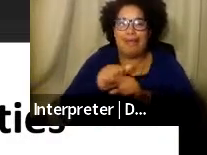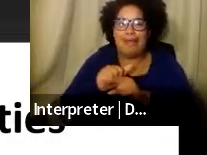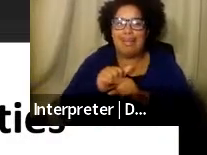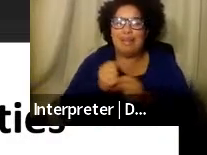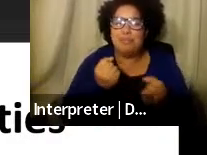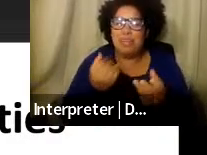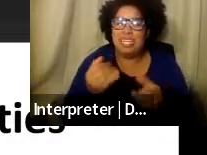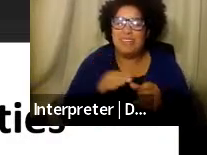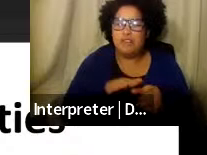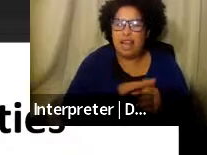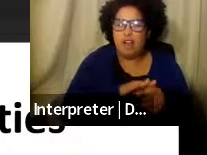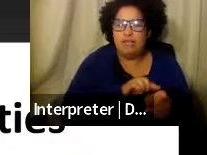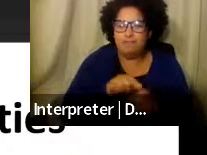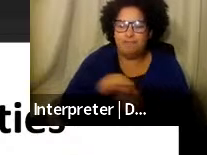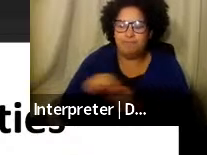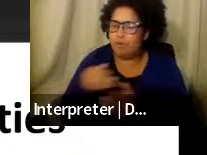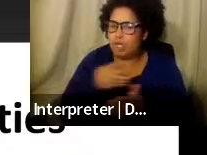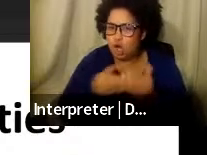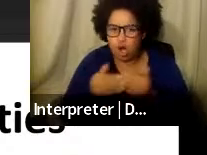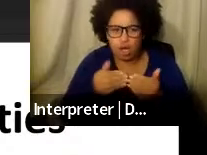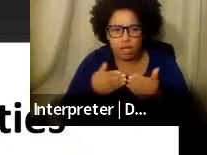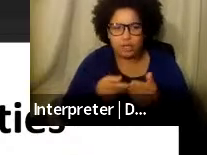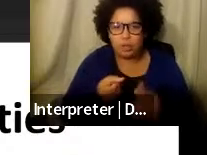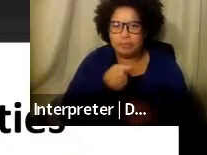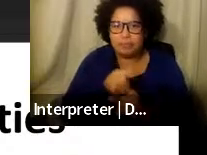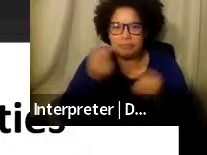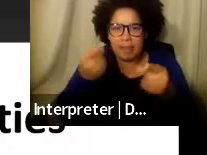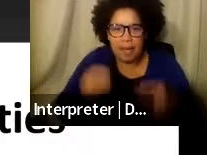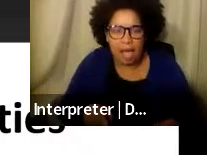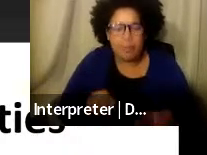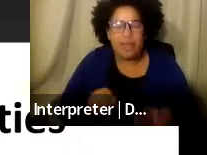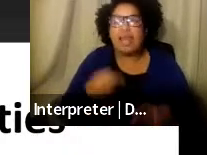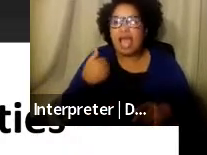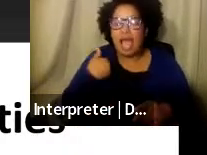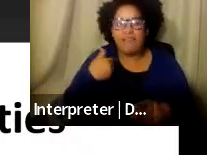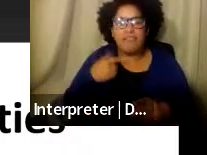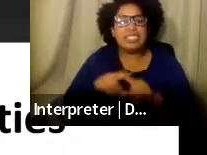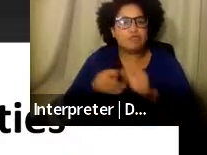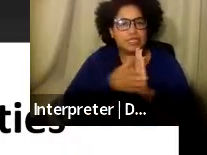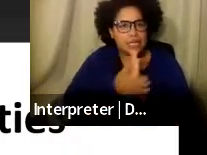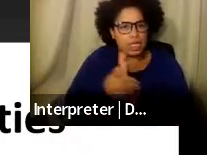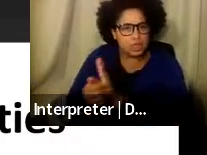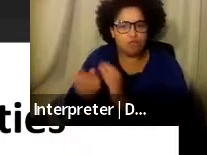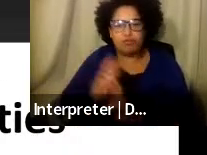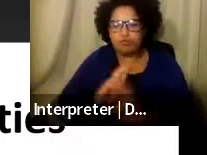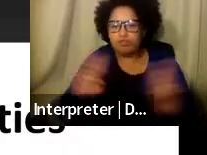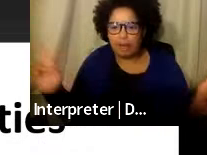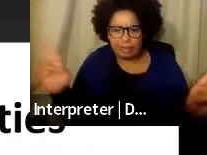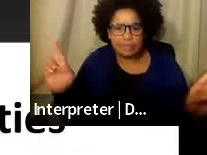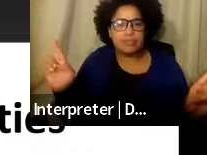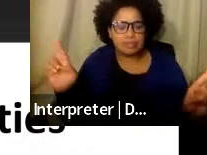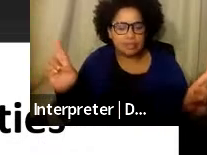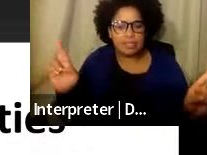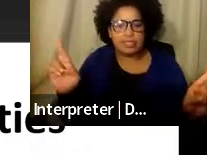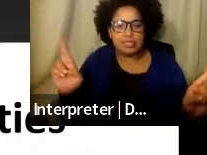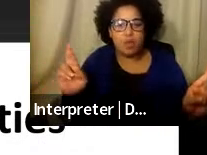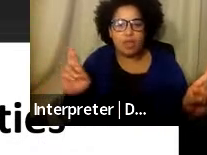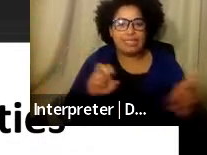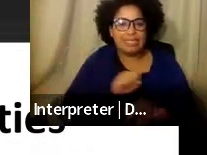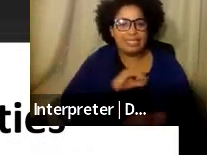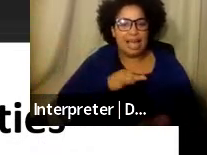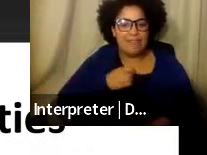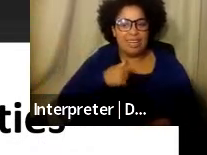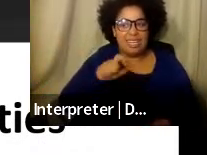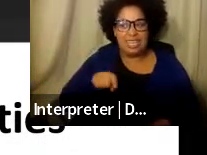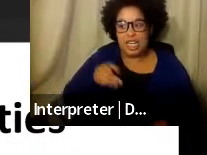staff so that wherever the need is during this next surge, we'll be able to shift our staff to that to where they're needed